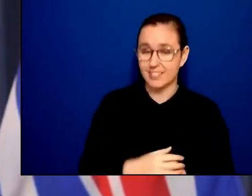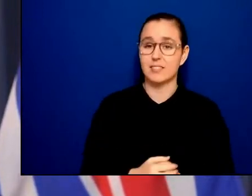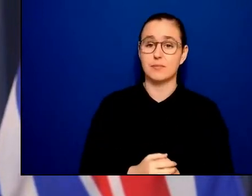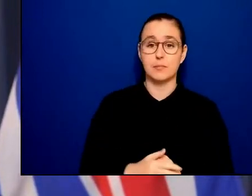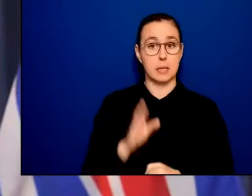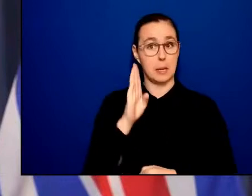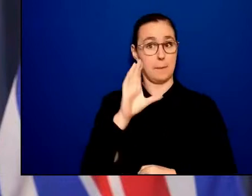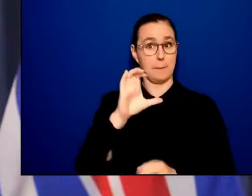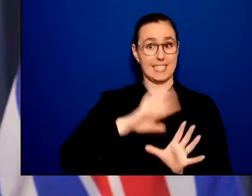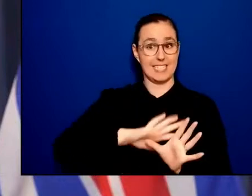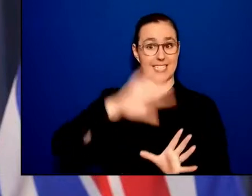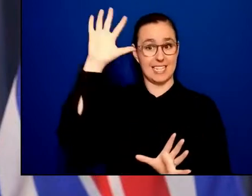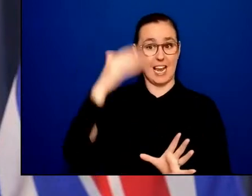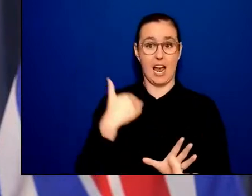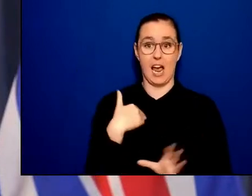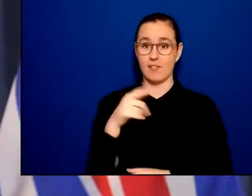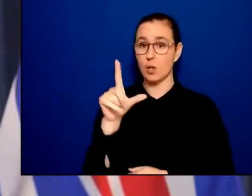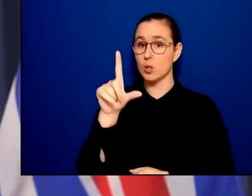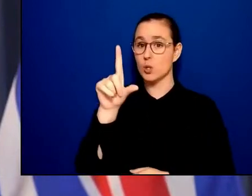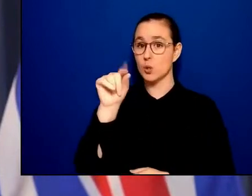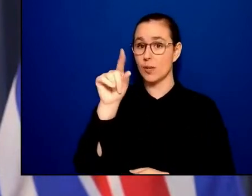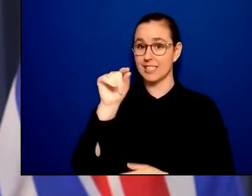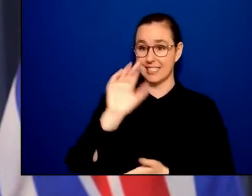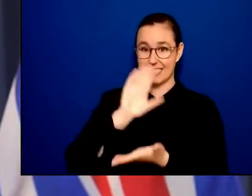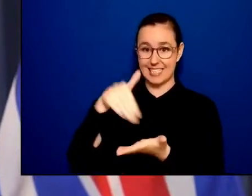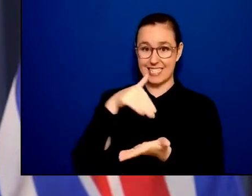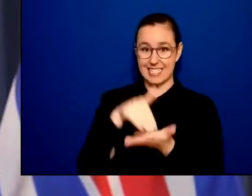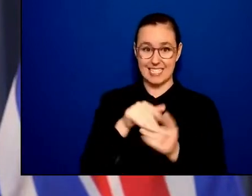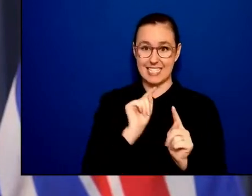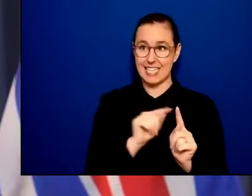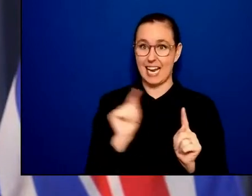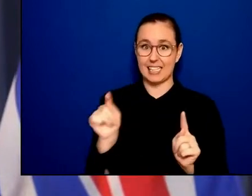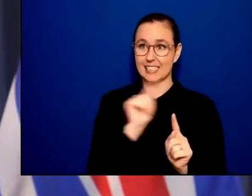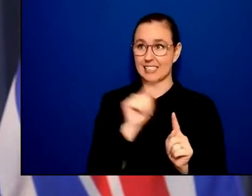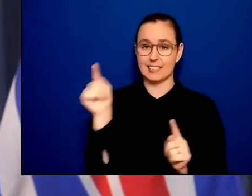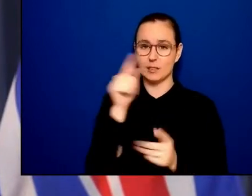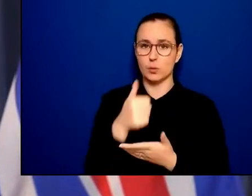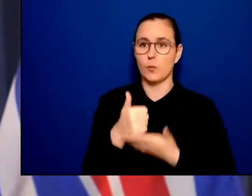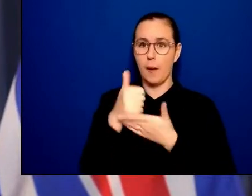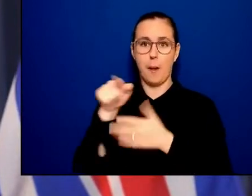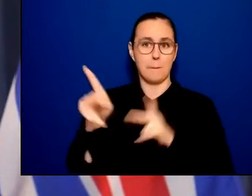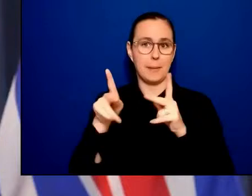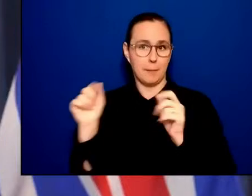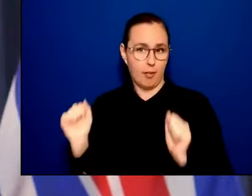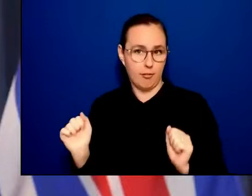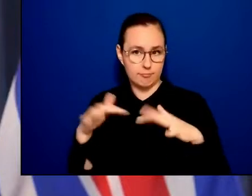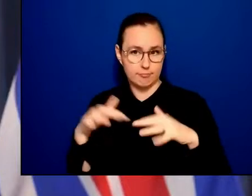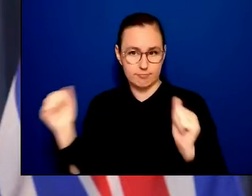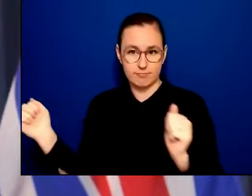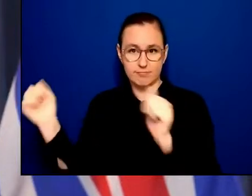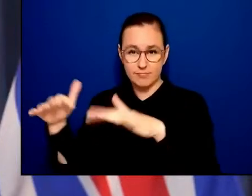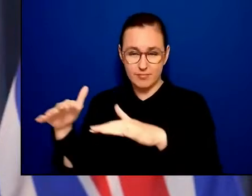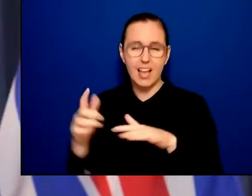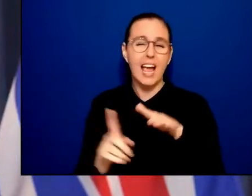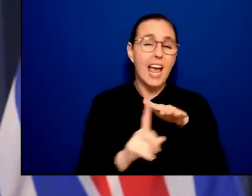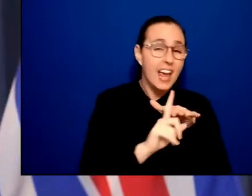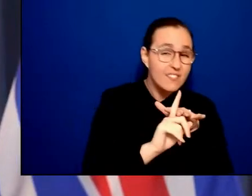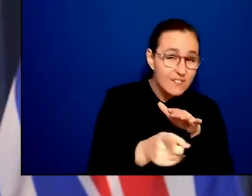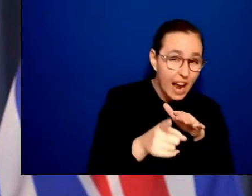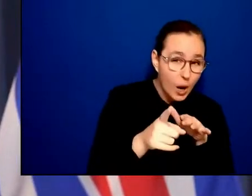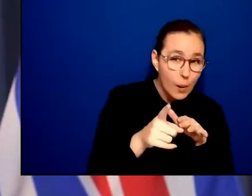and evacuation alerts and orders have been declared. While there were 3 landslide incidents cutting off traffic on our